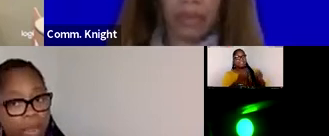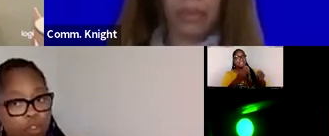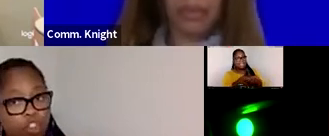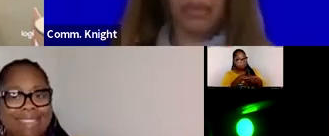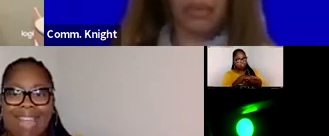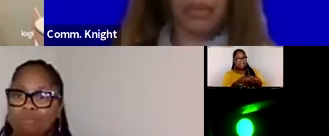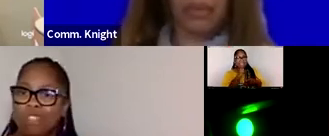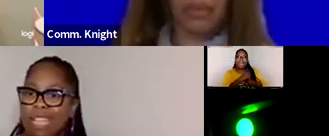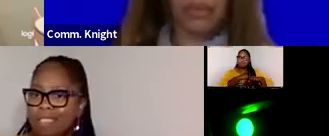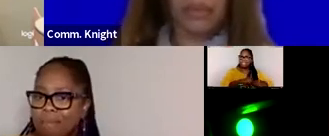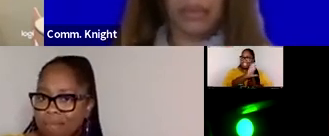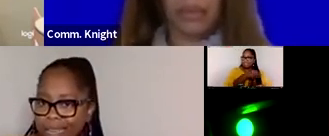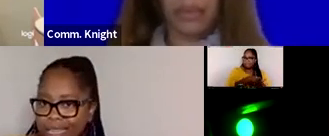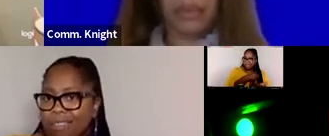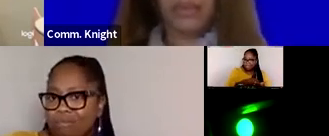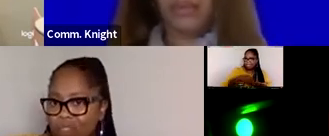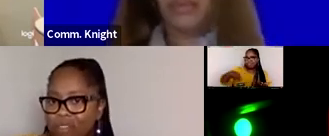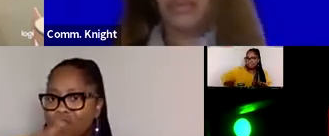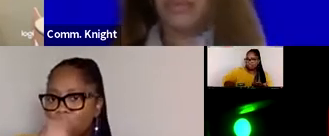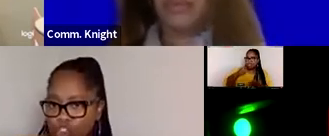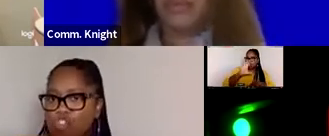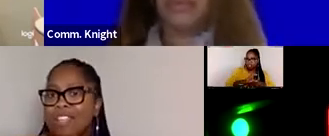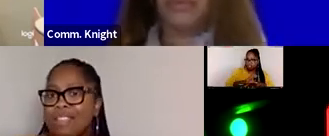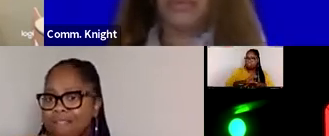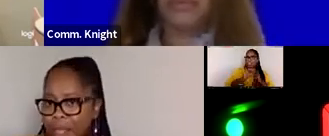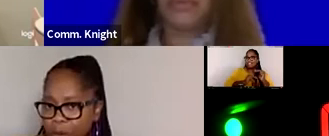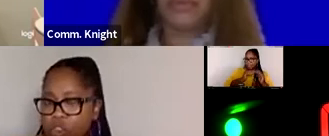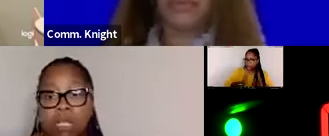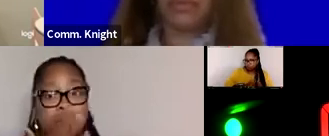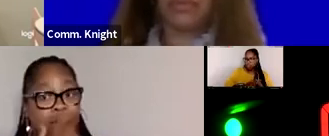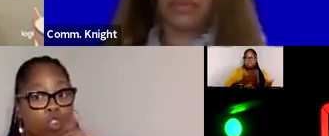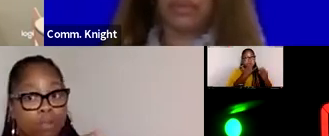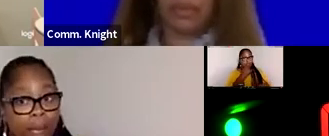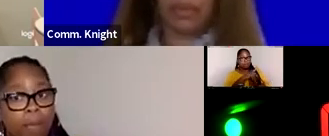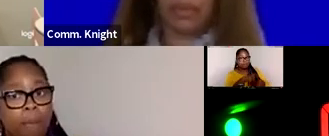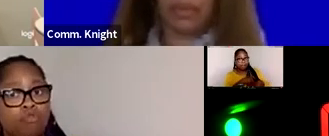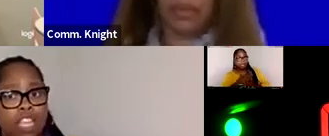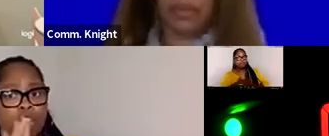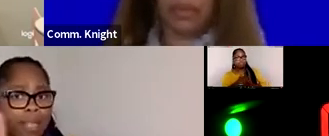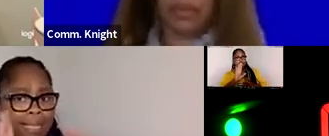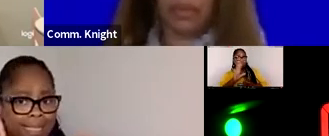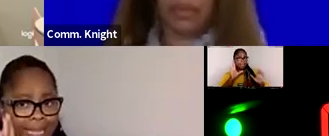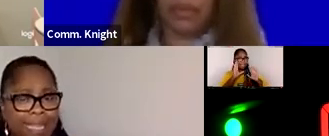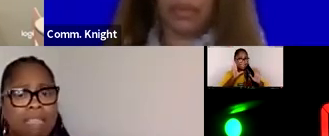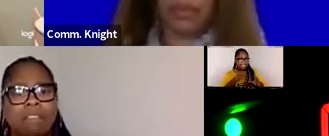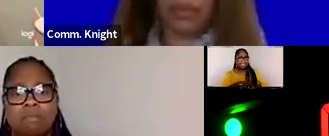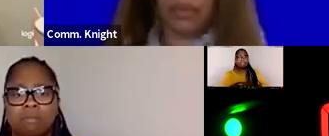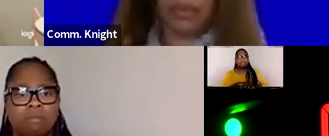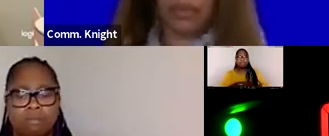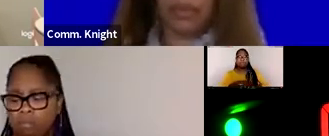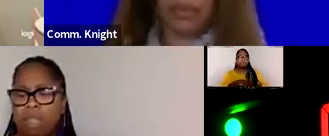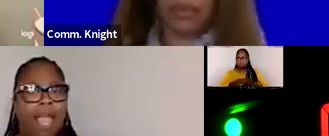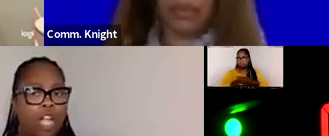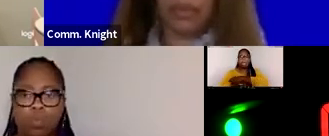developer and the church. Thank you for your time. I appreciate your listening. I do not support